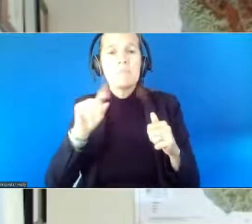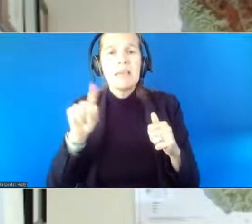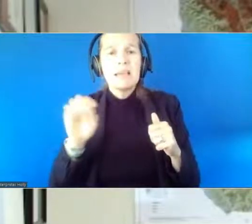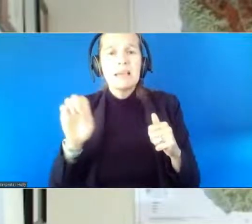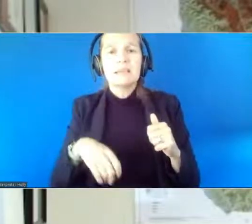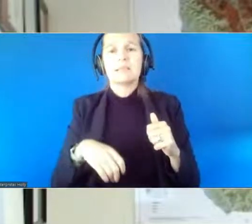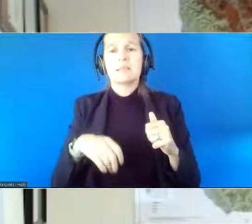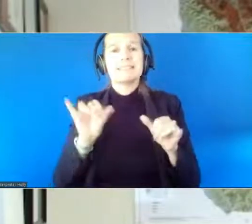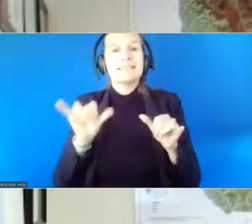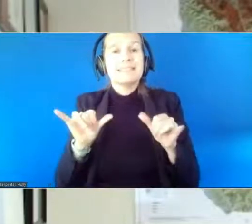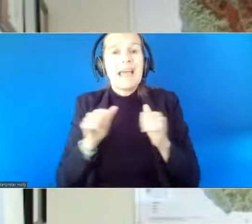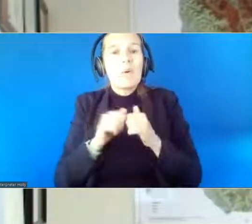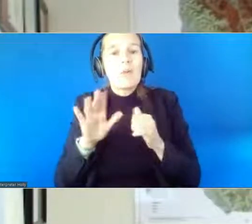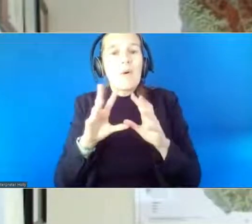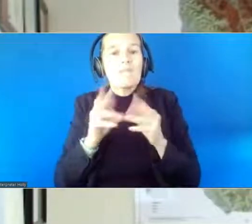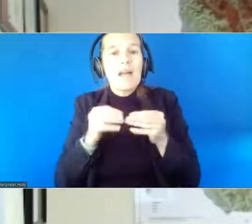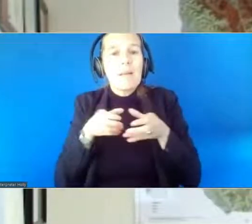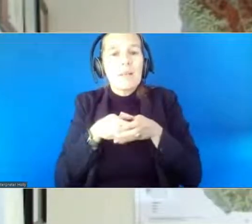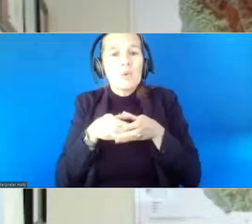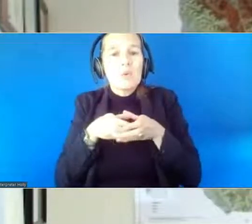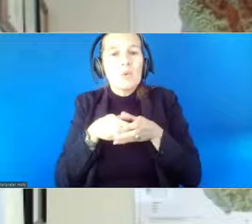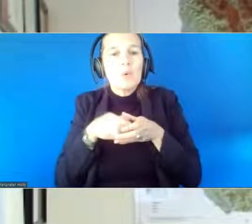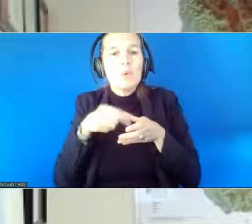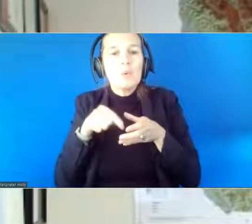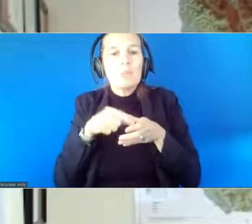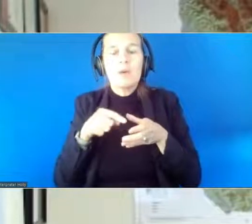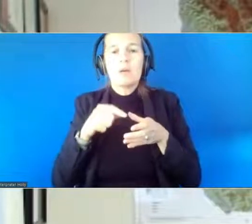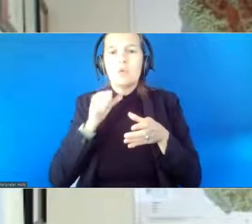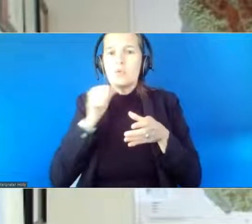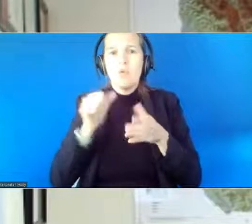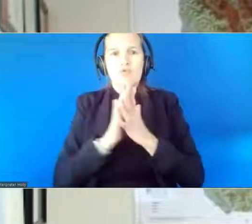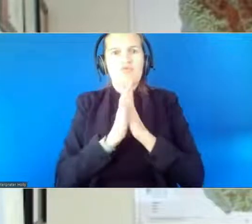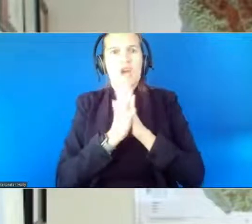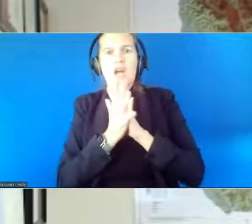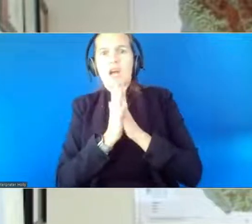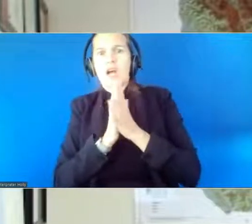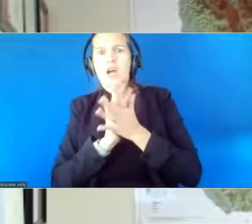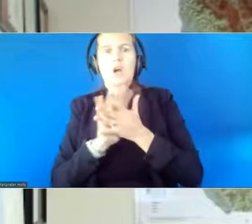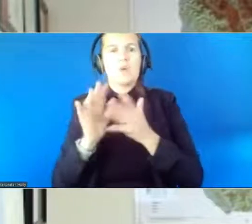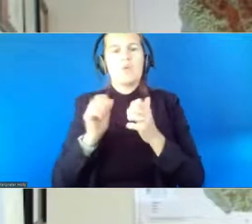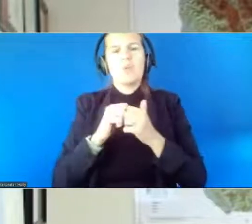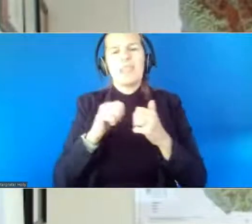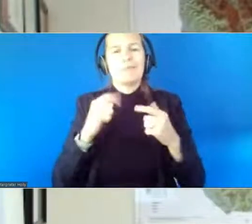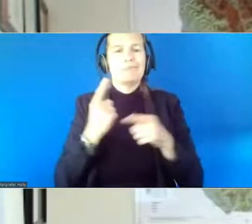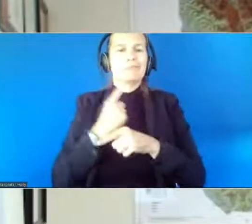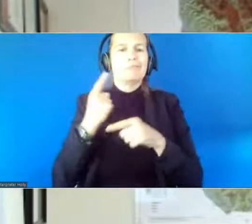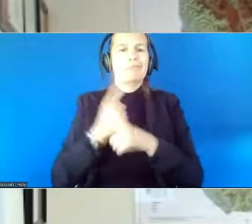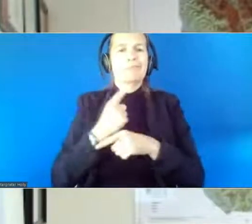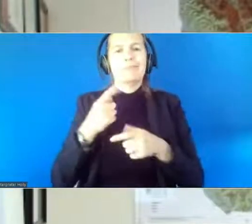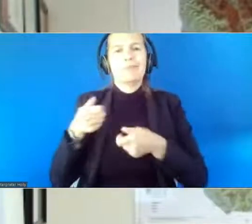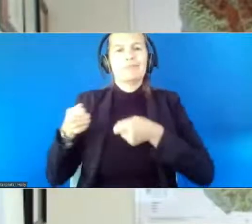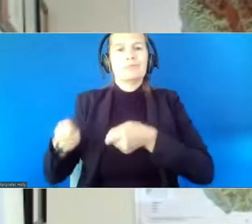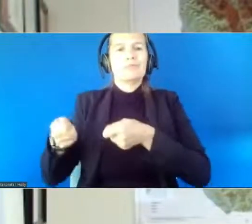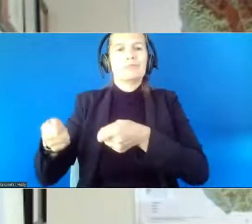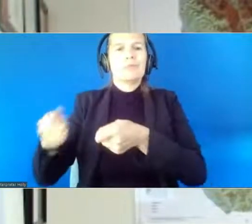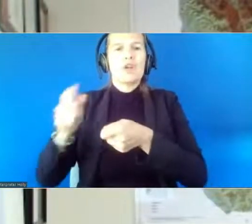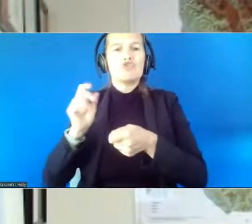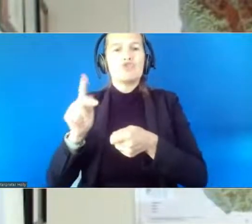family groups. Avoid crowding with the classic trick-or-treat activities. But if you are